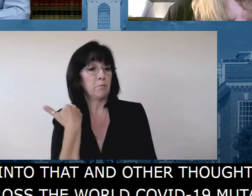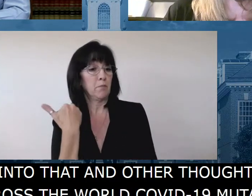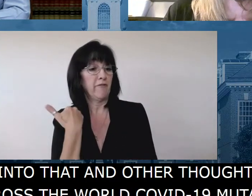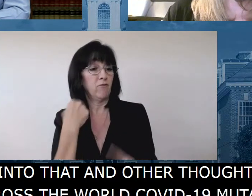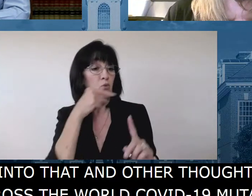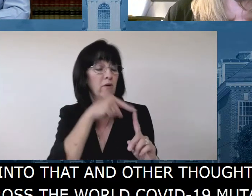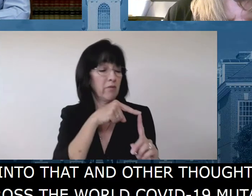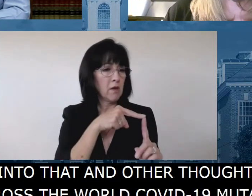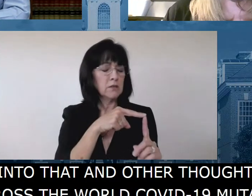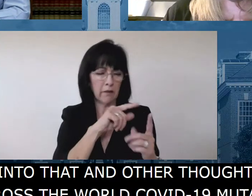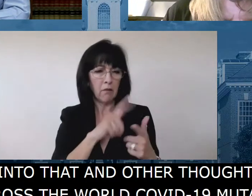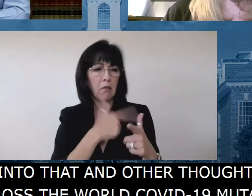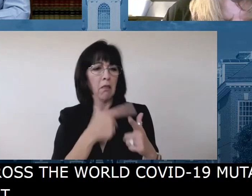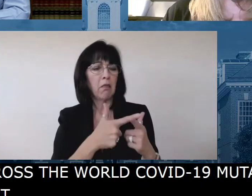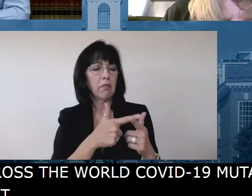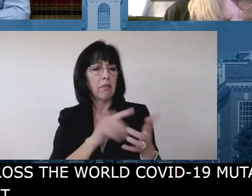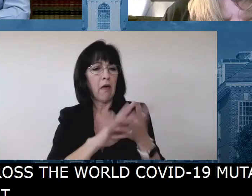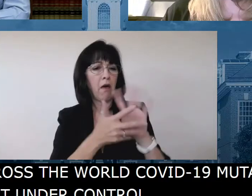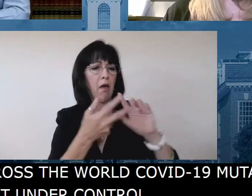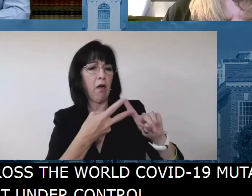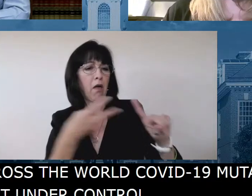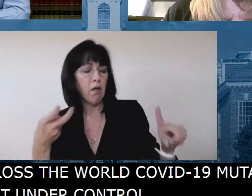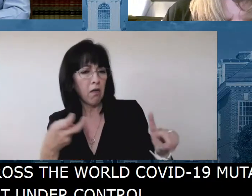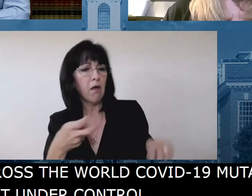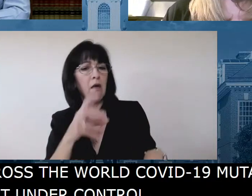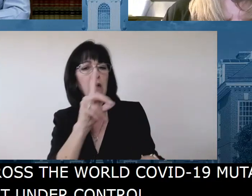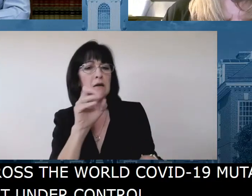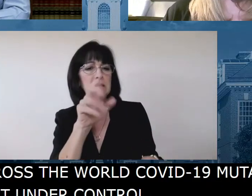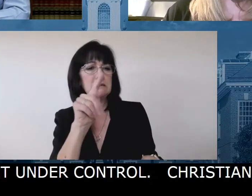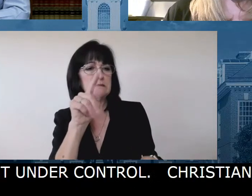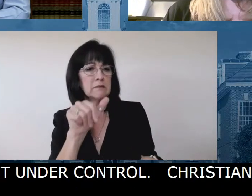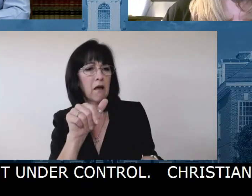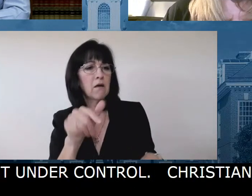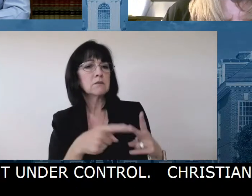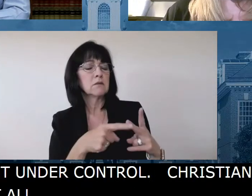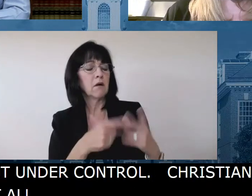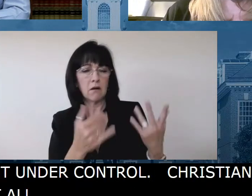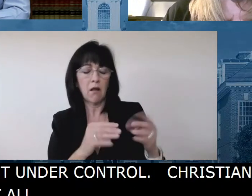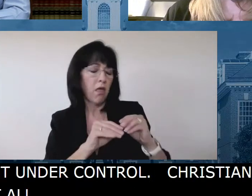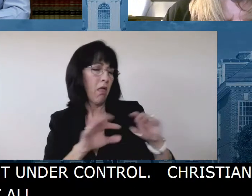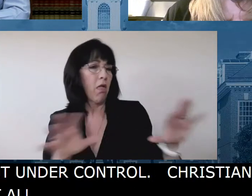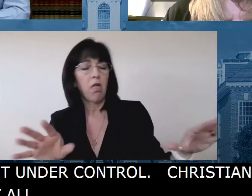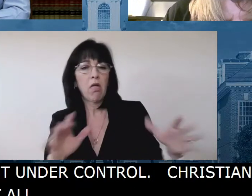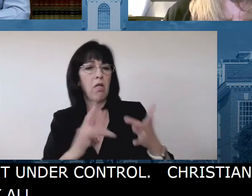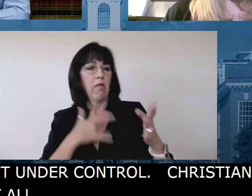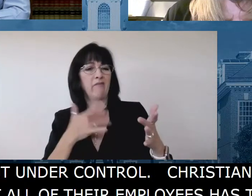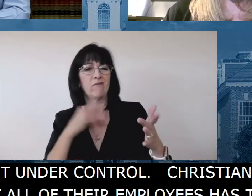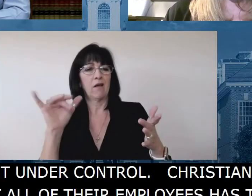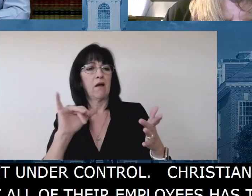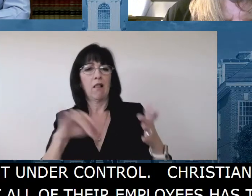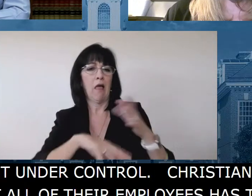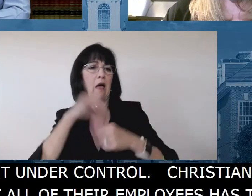Christianity obviously has mandated that all of its employees have to get at least one vaccine dose by the end of